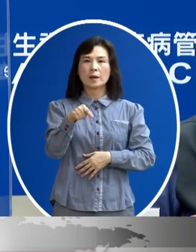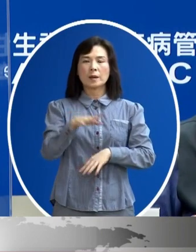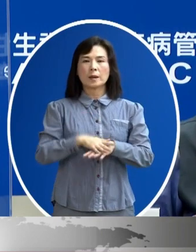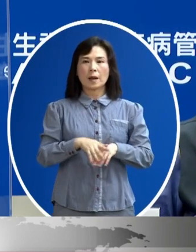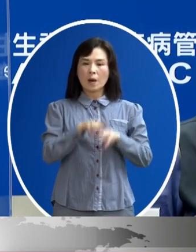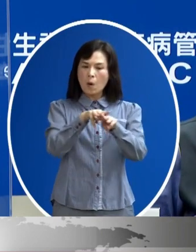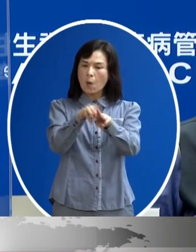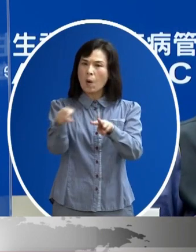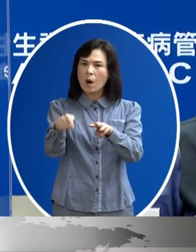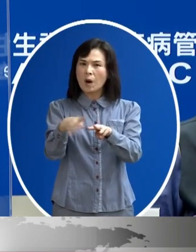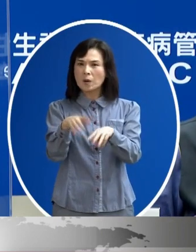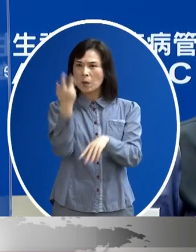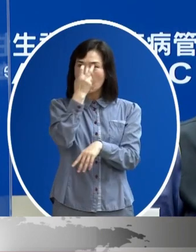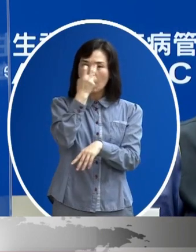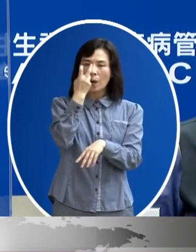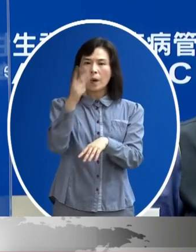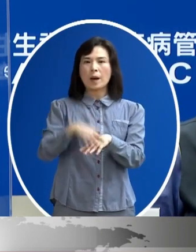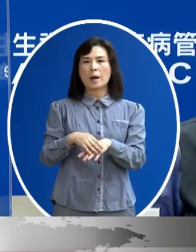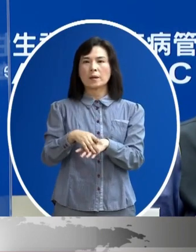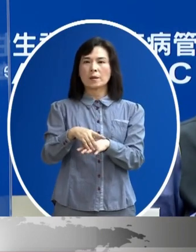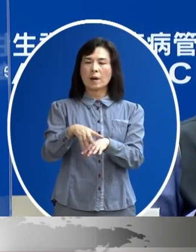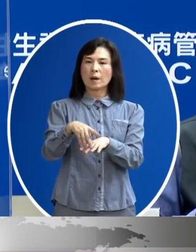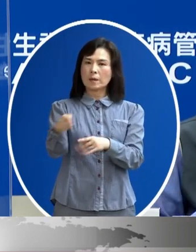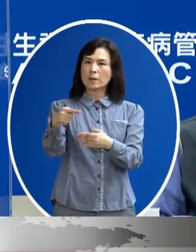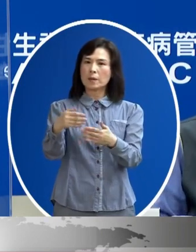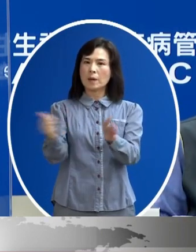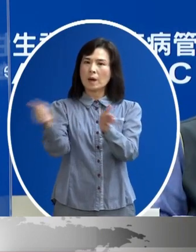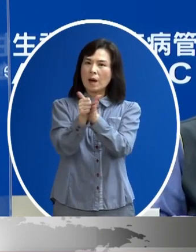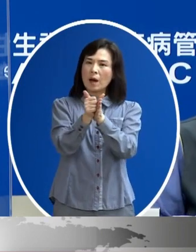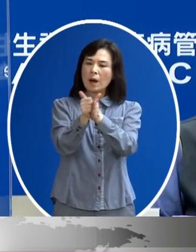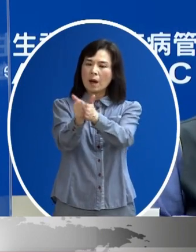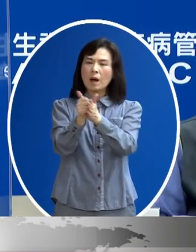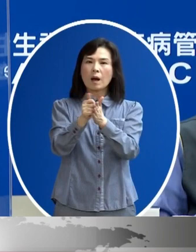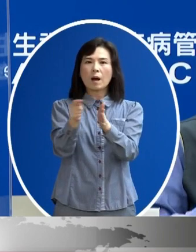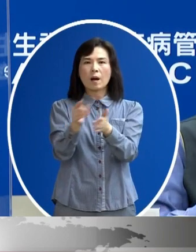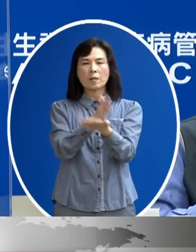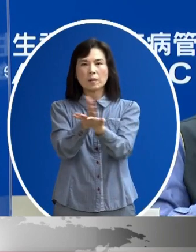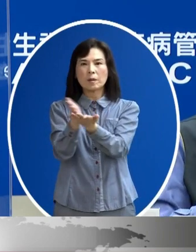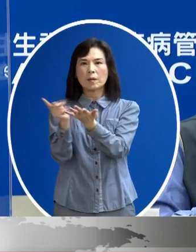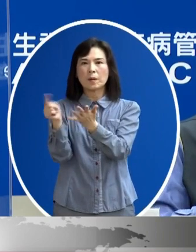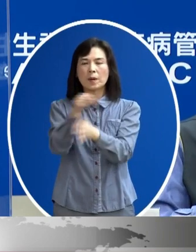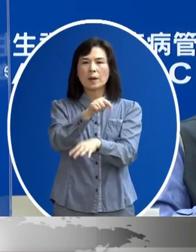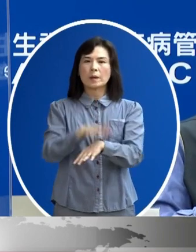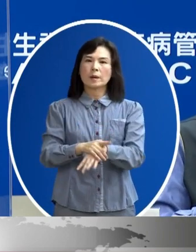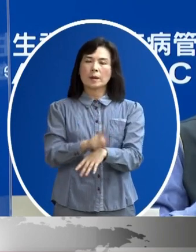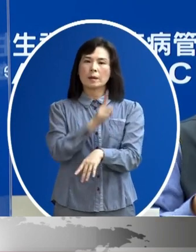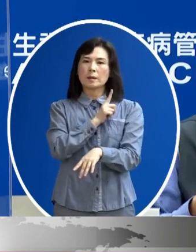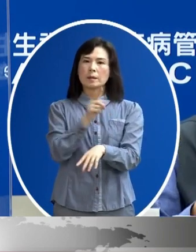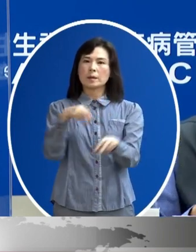to confirm the rapid test. The transport arrangements for such cases have been a considerable burden on the overall network.